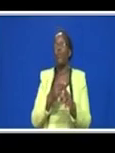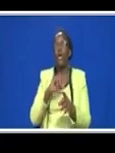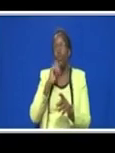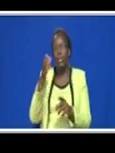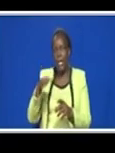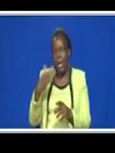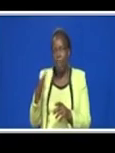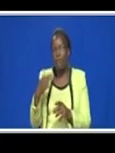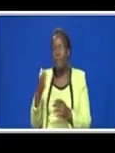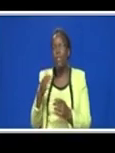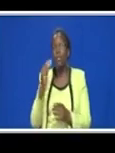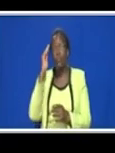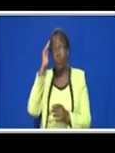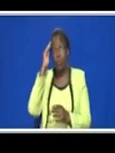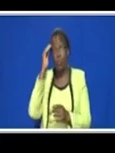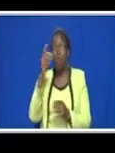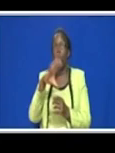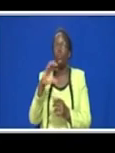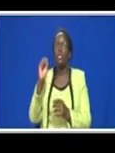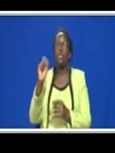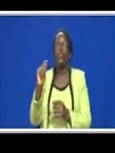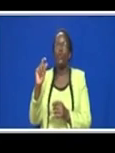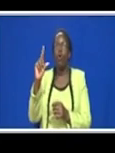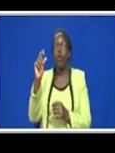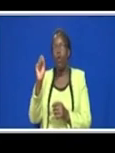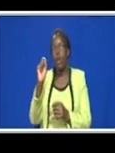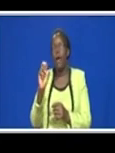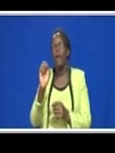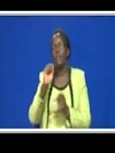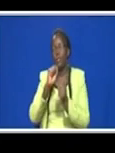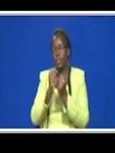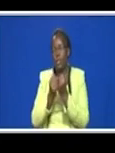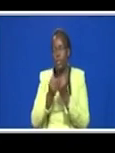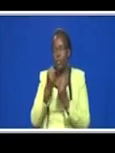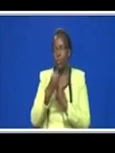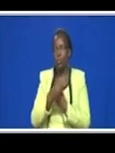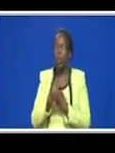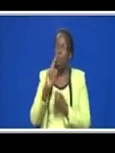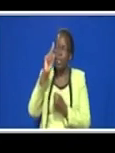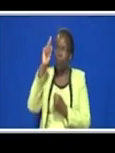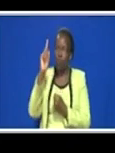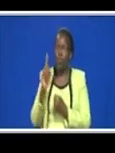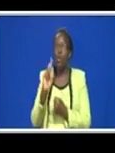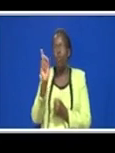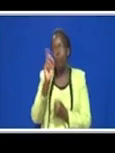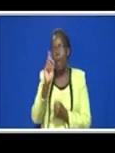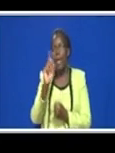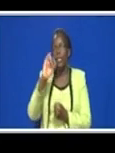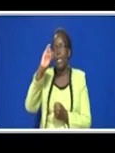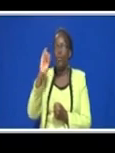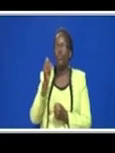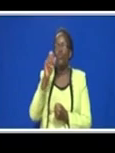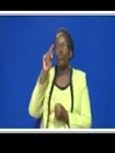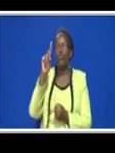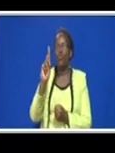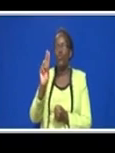but the question is, where is Jupiter found in the solar system? That is the question. So the